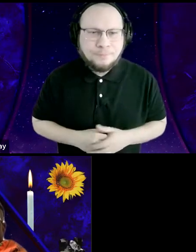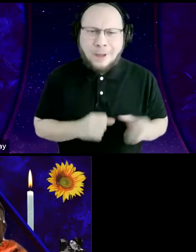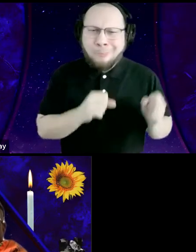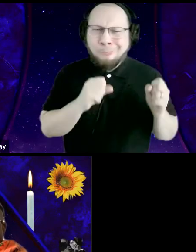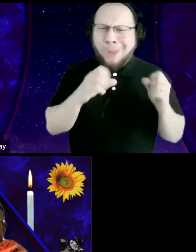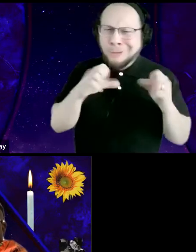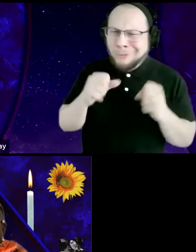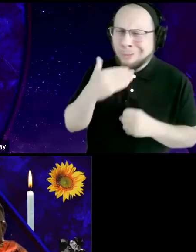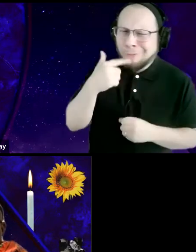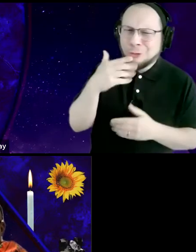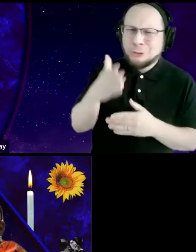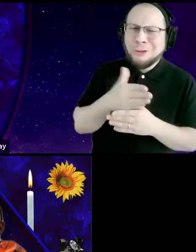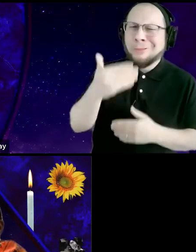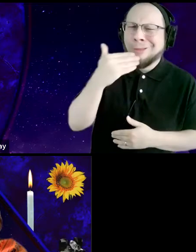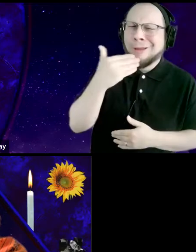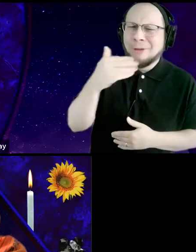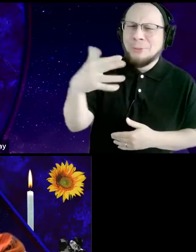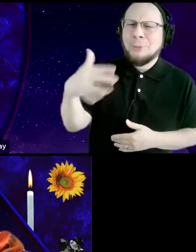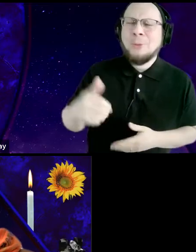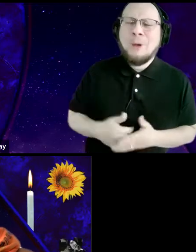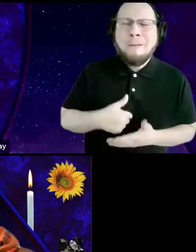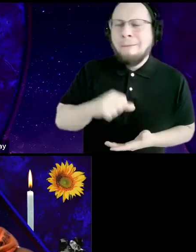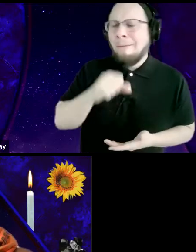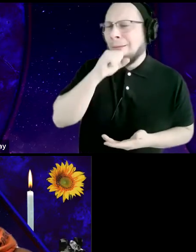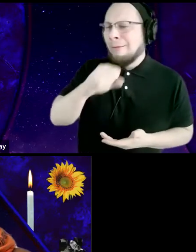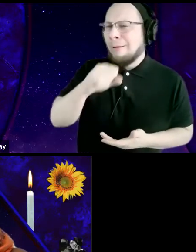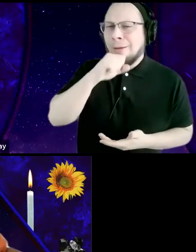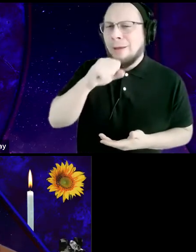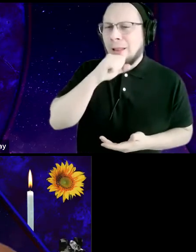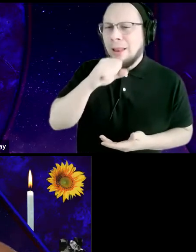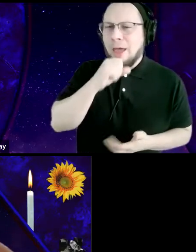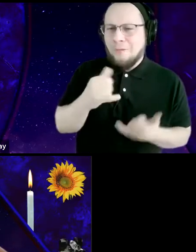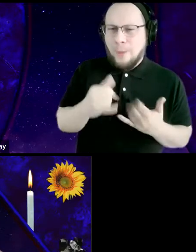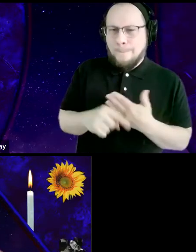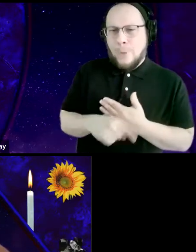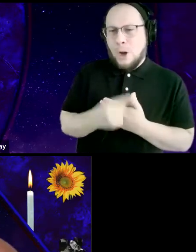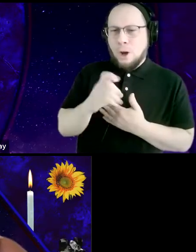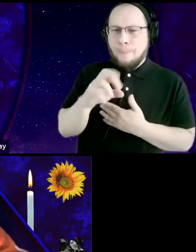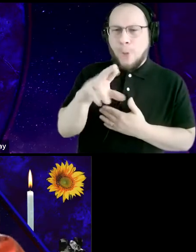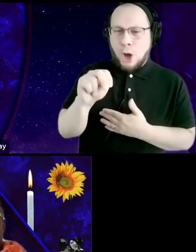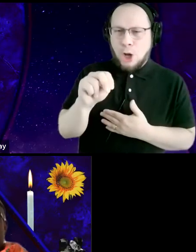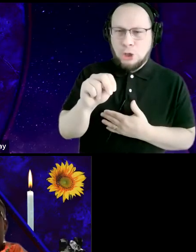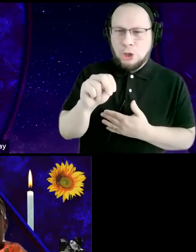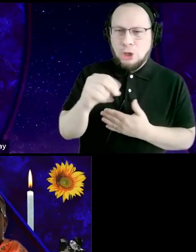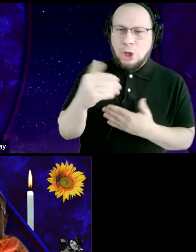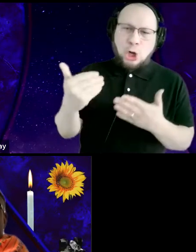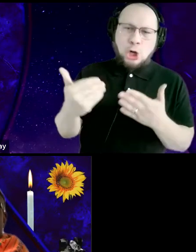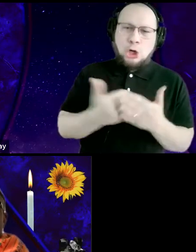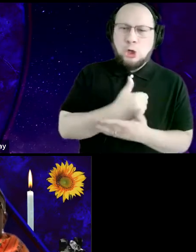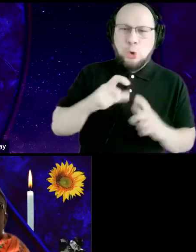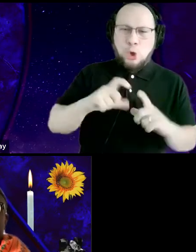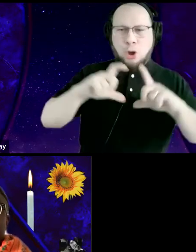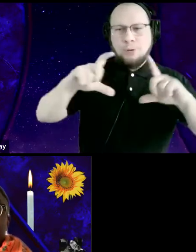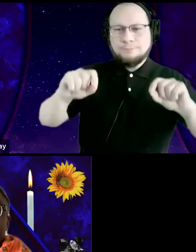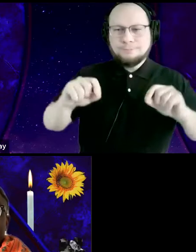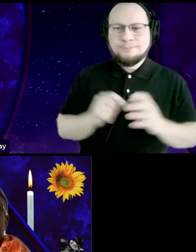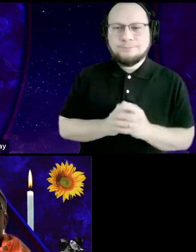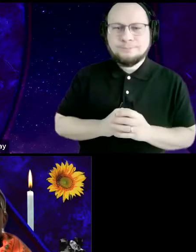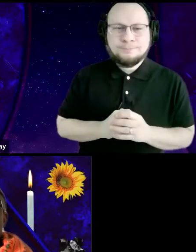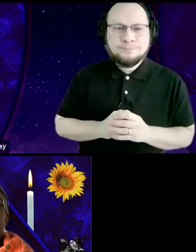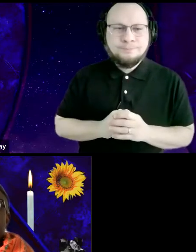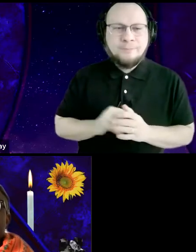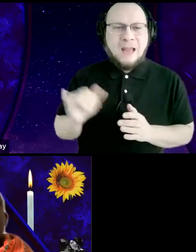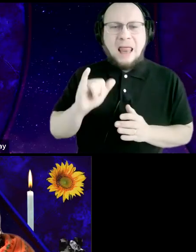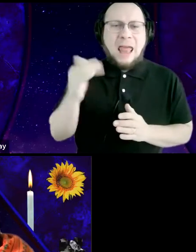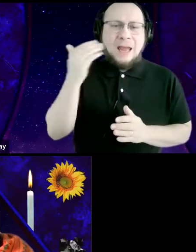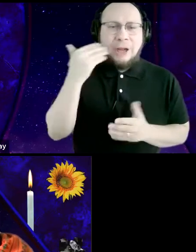Amazing. Thank you for sharing that with us. I love contemporary like adaptation. I love contemporary like